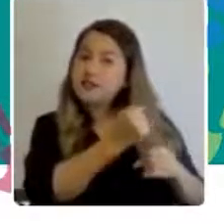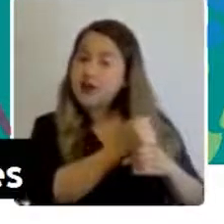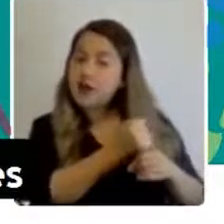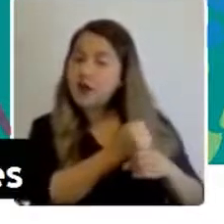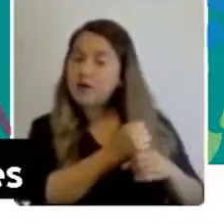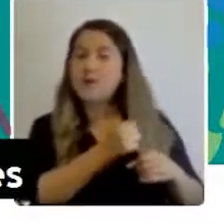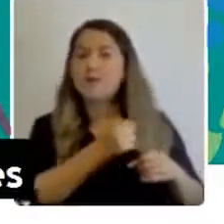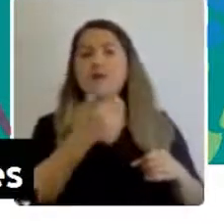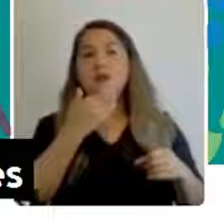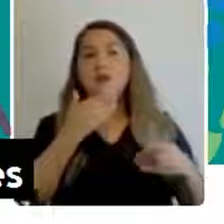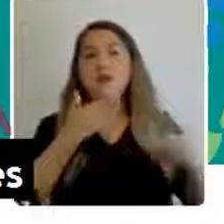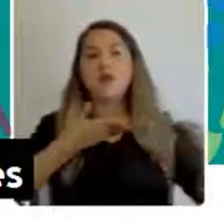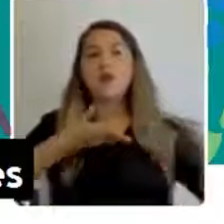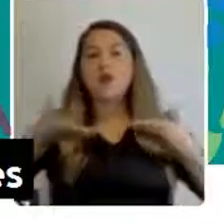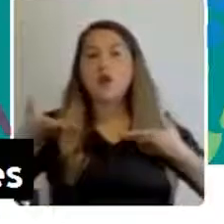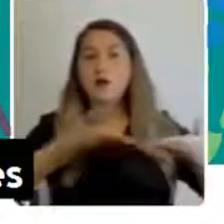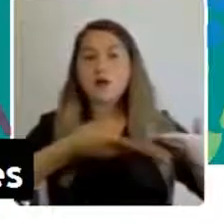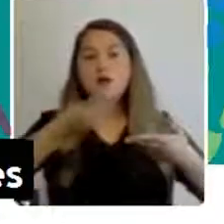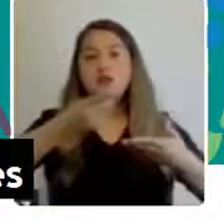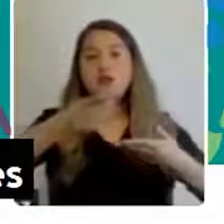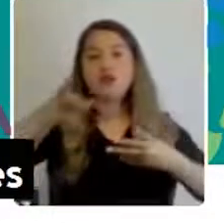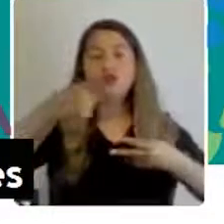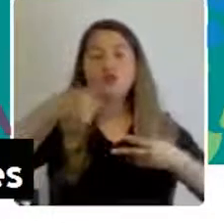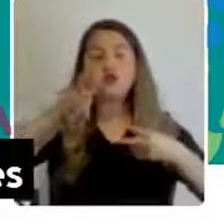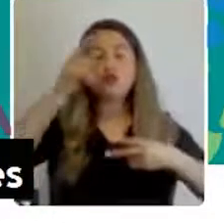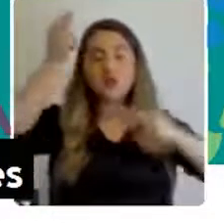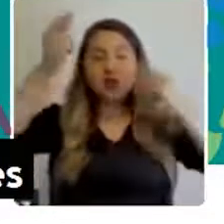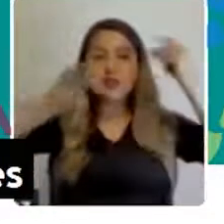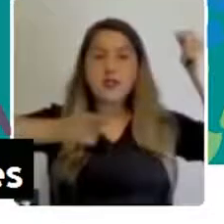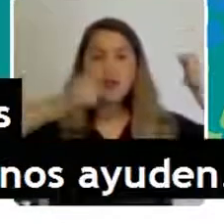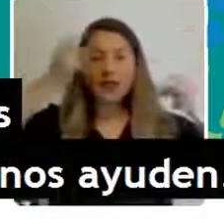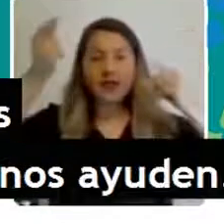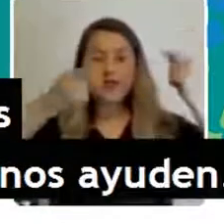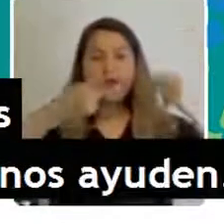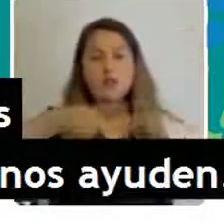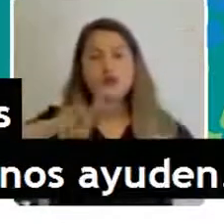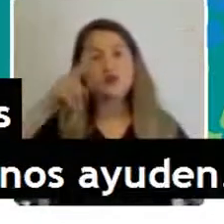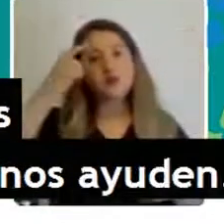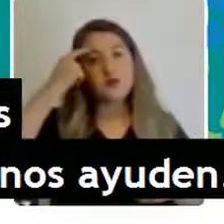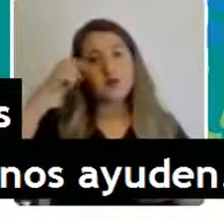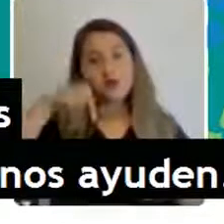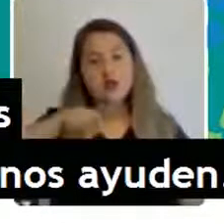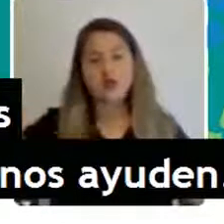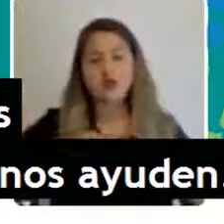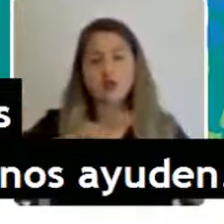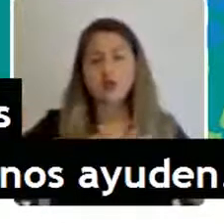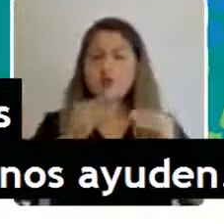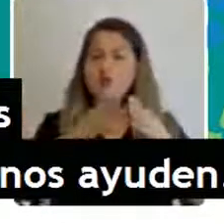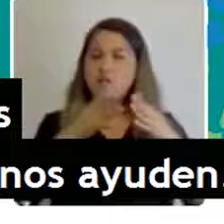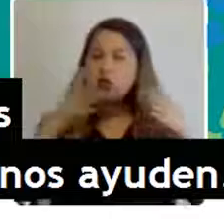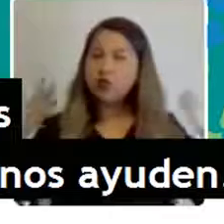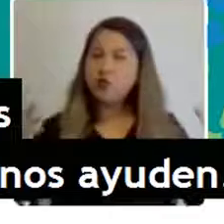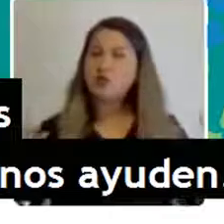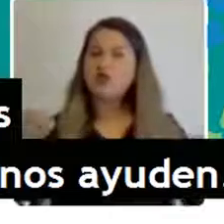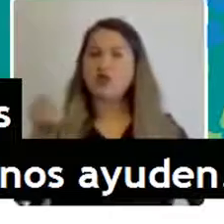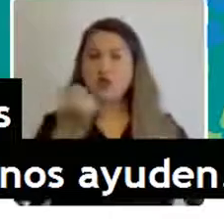thoughts. It'll be a fair amount of work, but we've had some preliminary meetings, and we're seeking